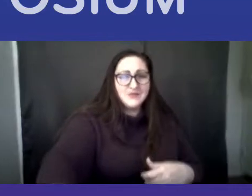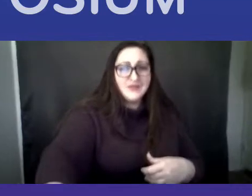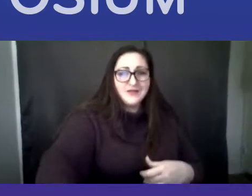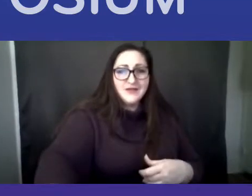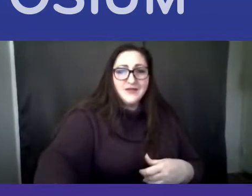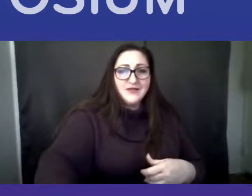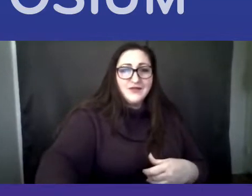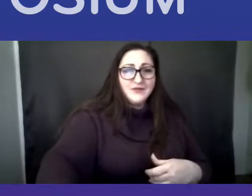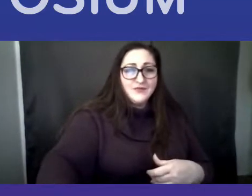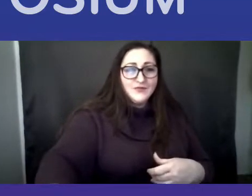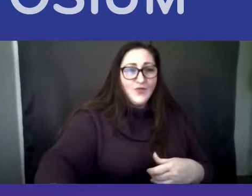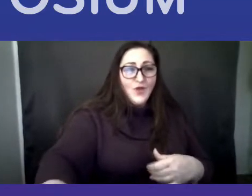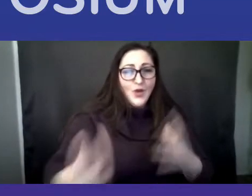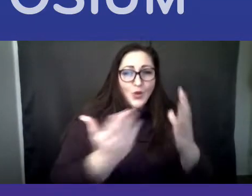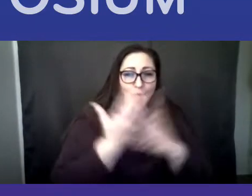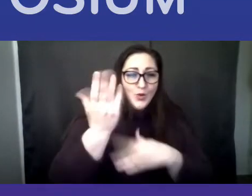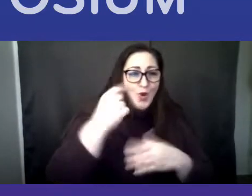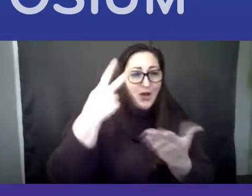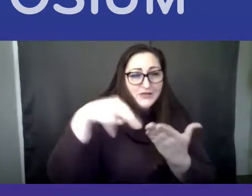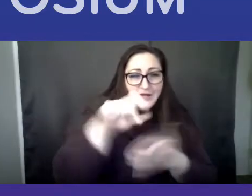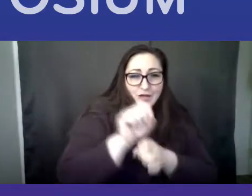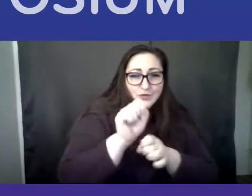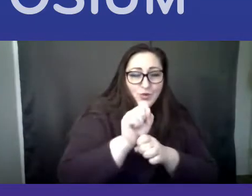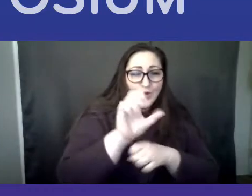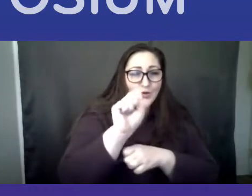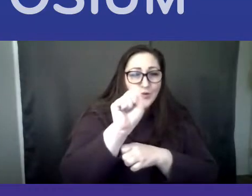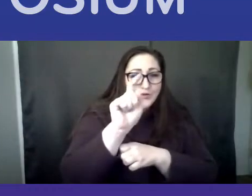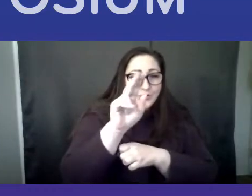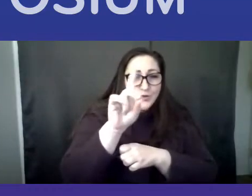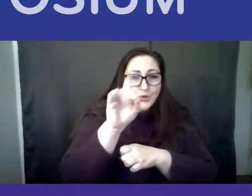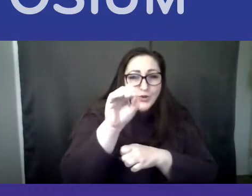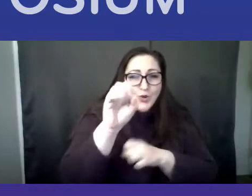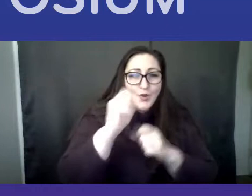and beyond, through our performance work,